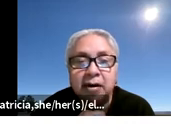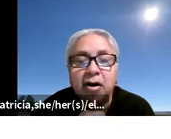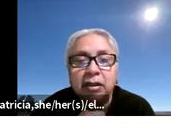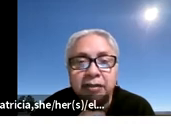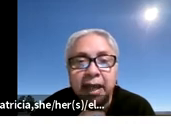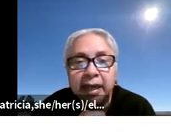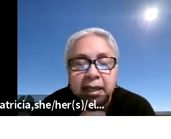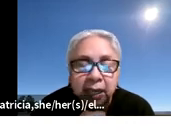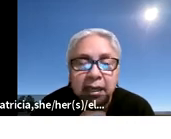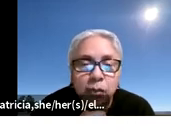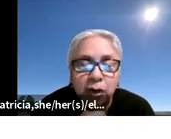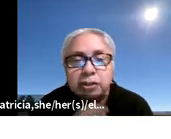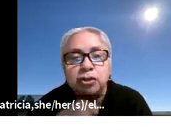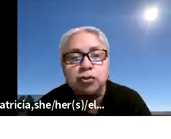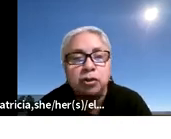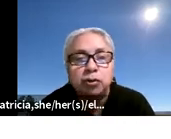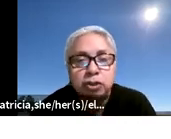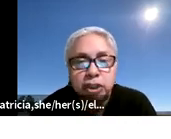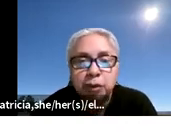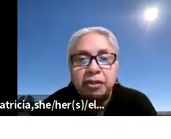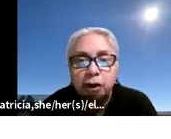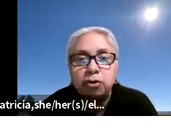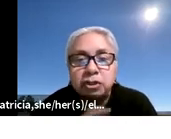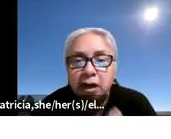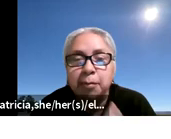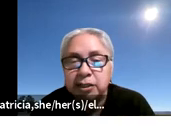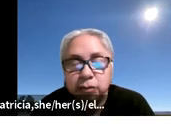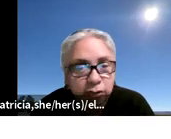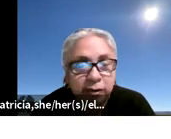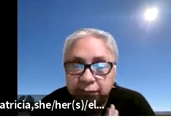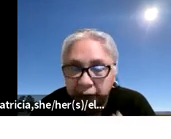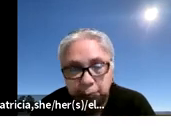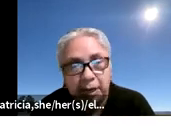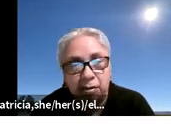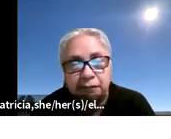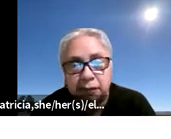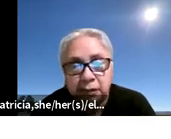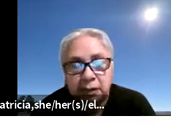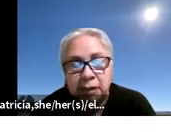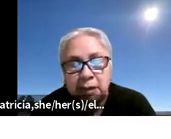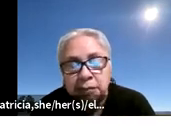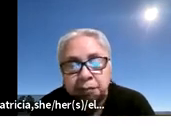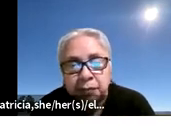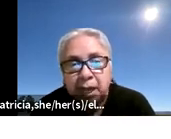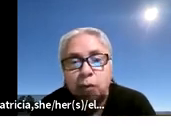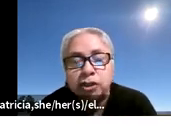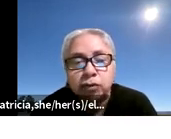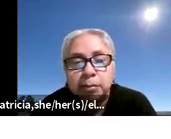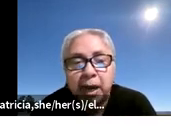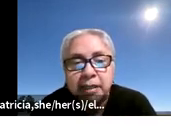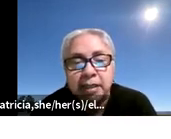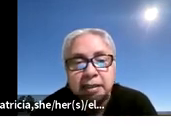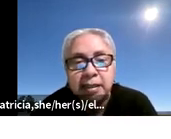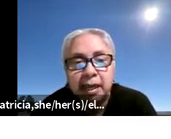that, all of that. And I want to, just with those comments, which were very powerful, I want